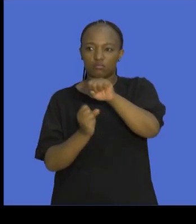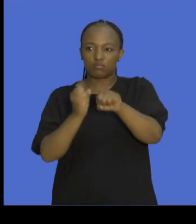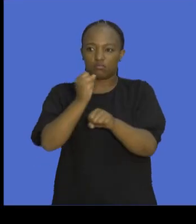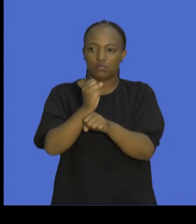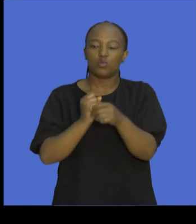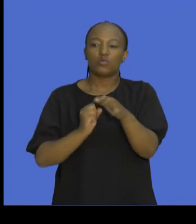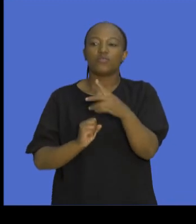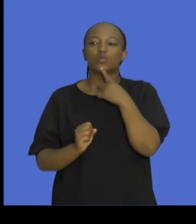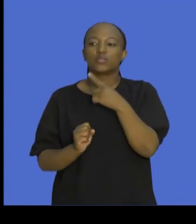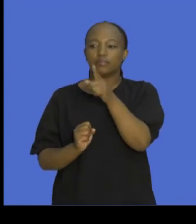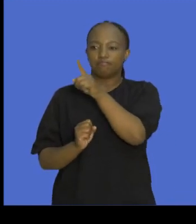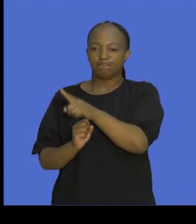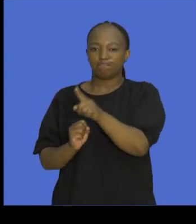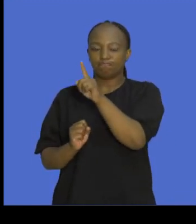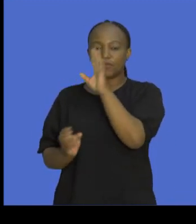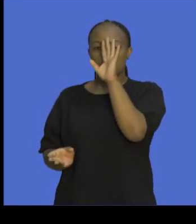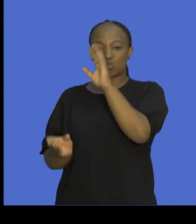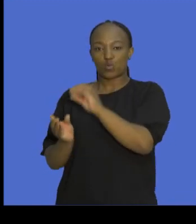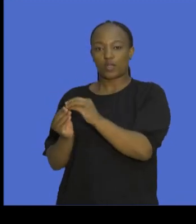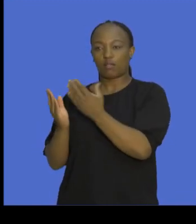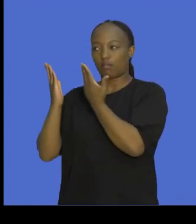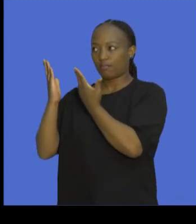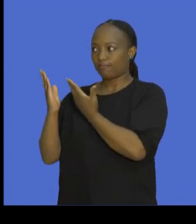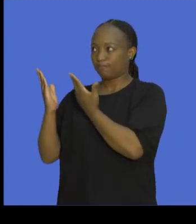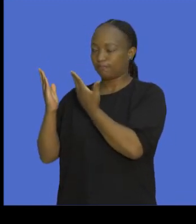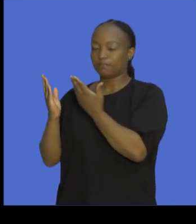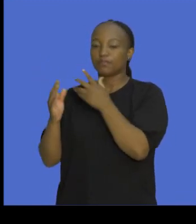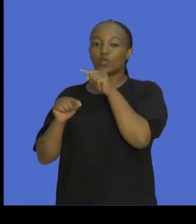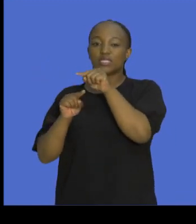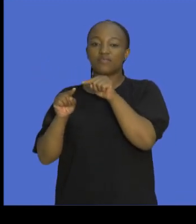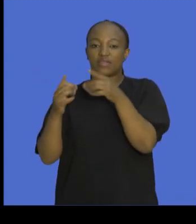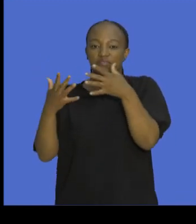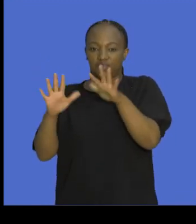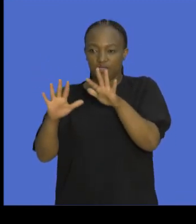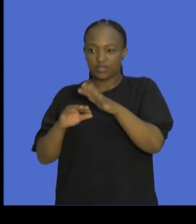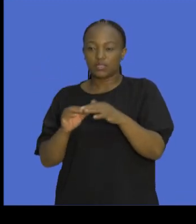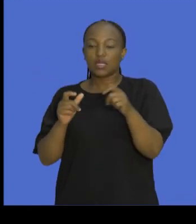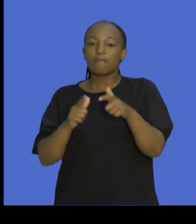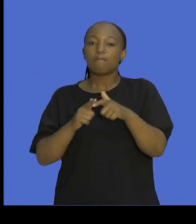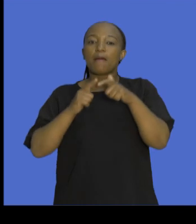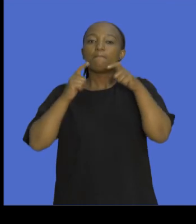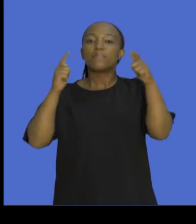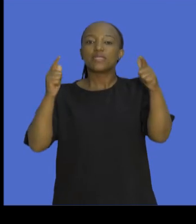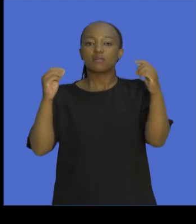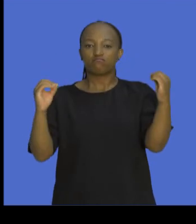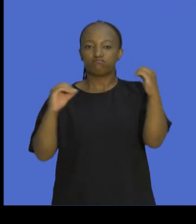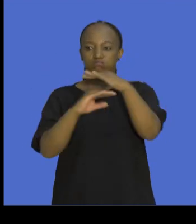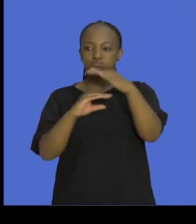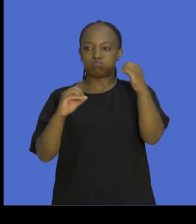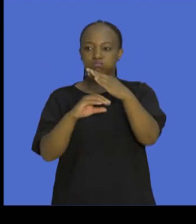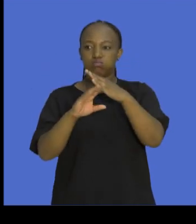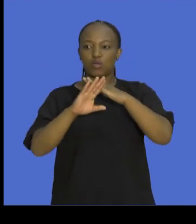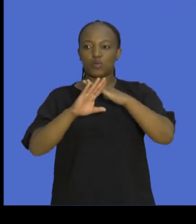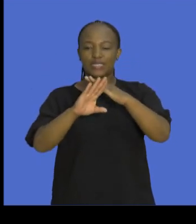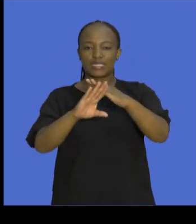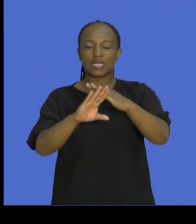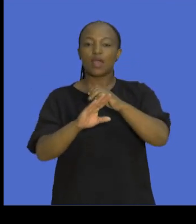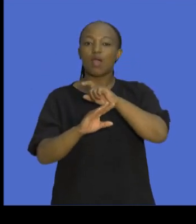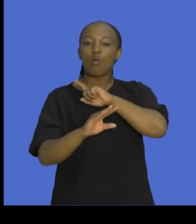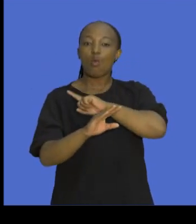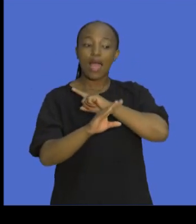this conclusion in as far as the total current being divided. But also, the largest current passes through